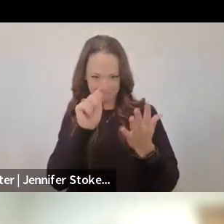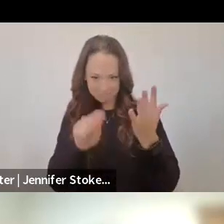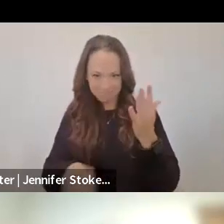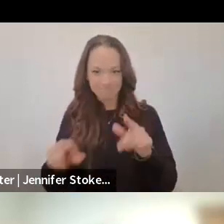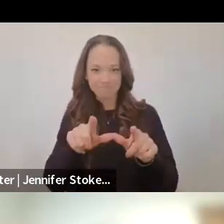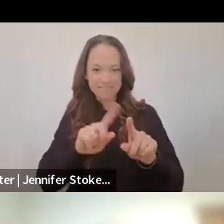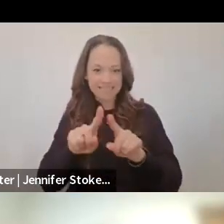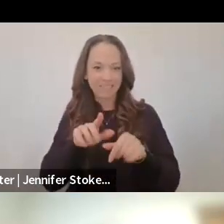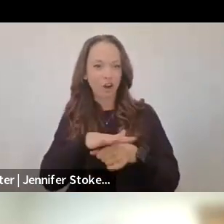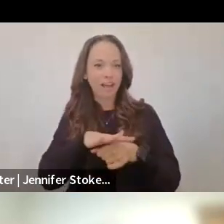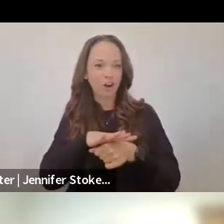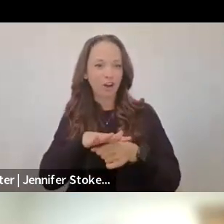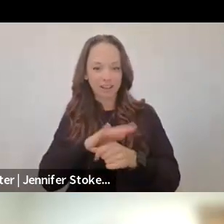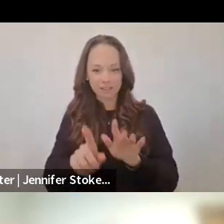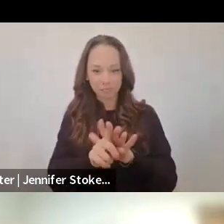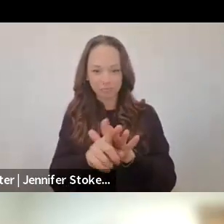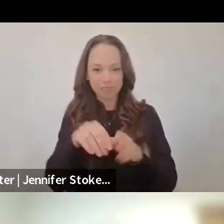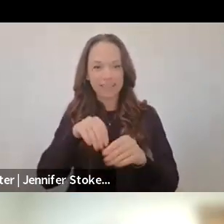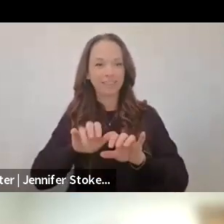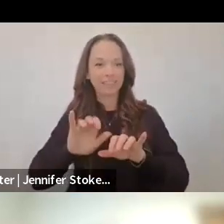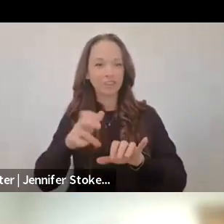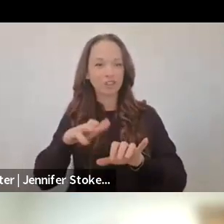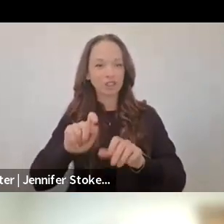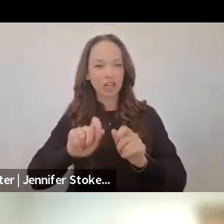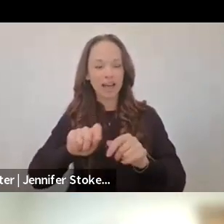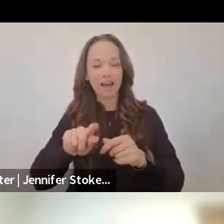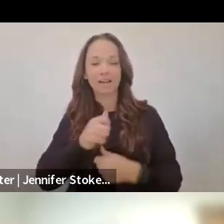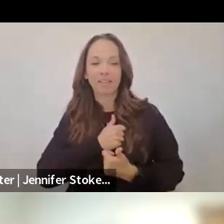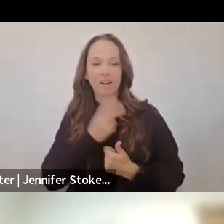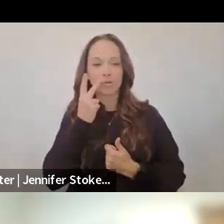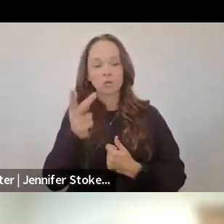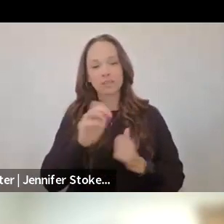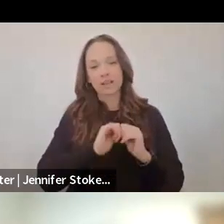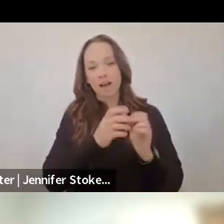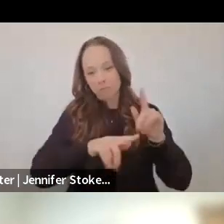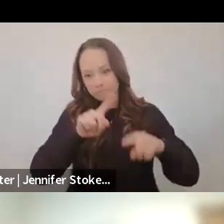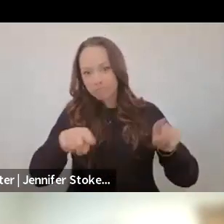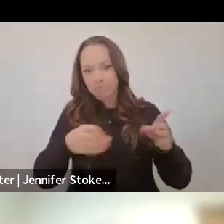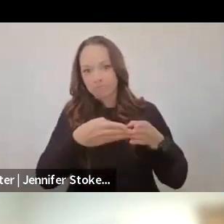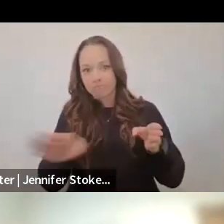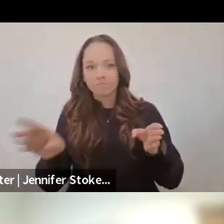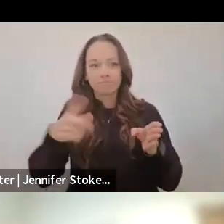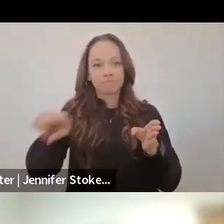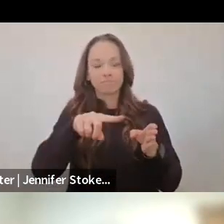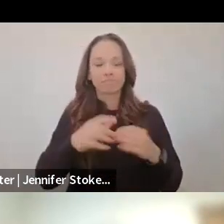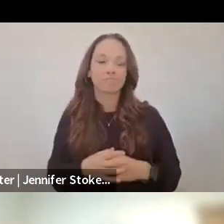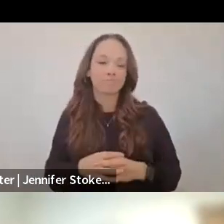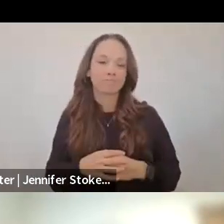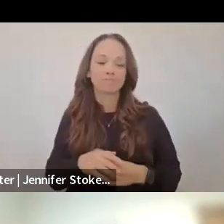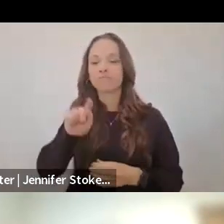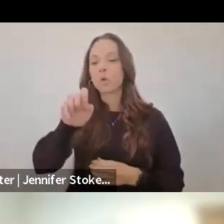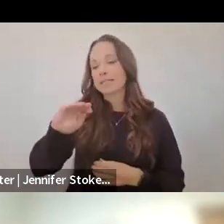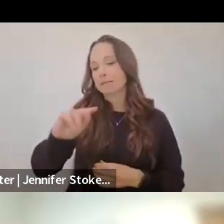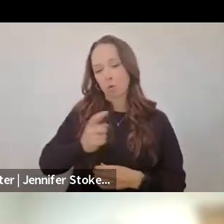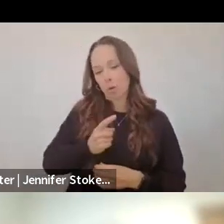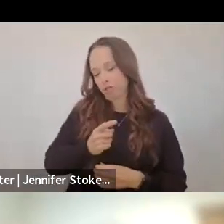It's great to see the breadth and depth of this audience. So to Tim's question, and obviously a